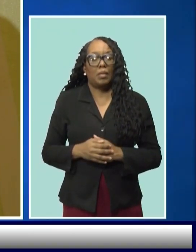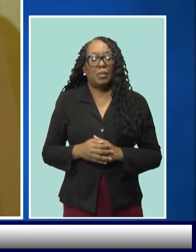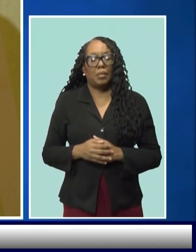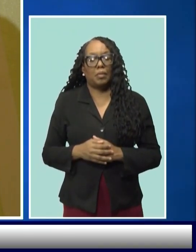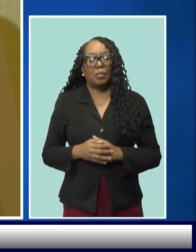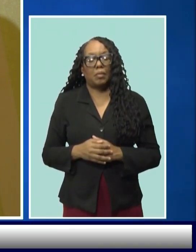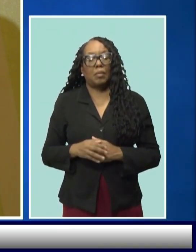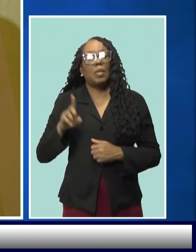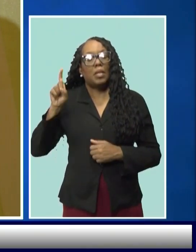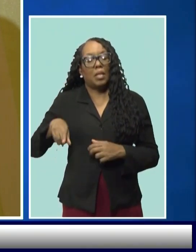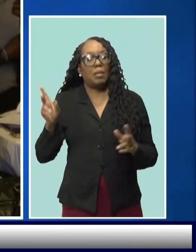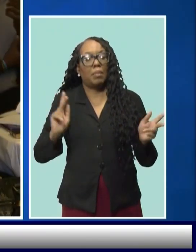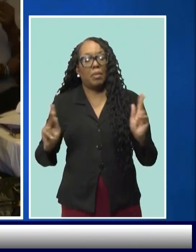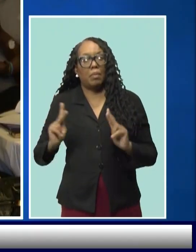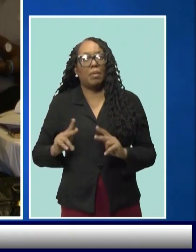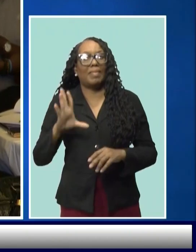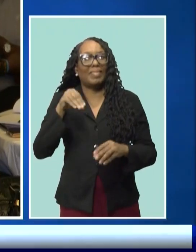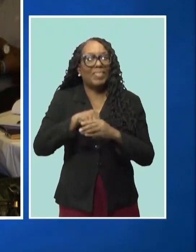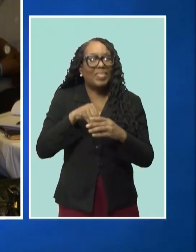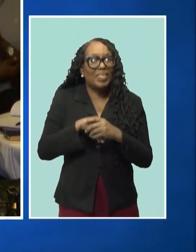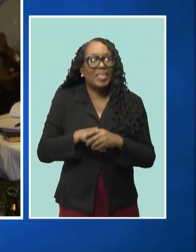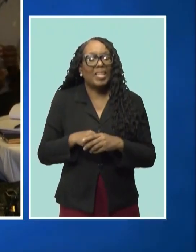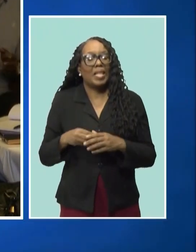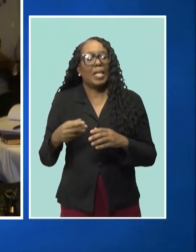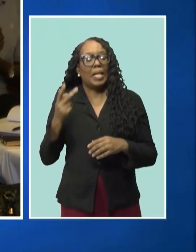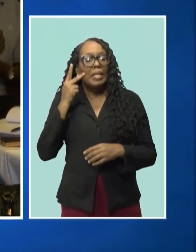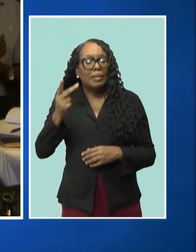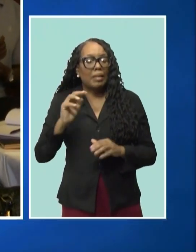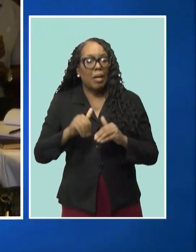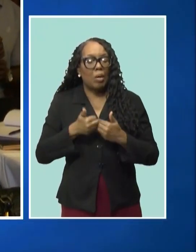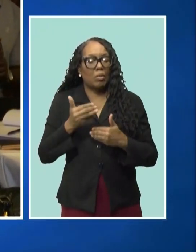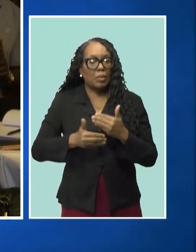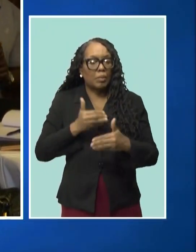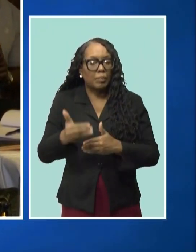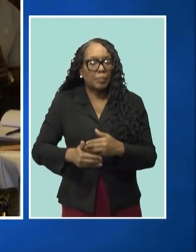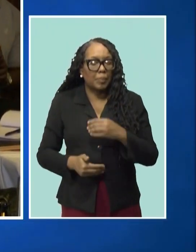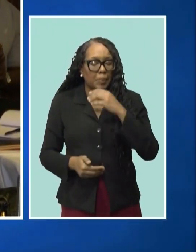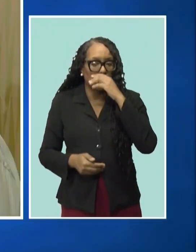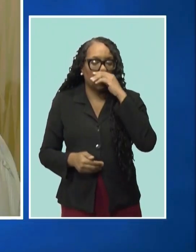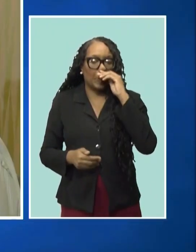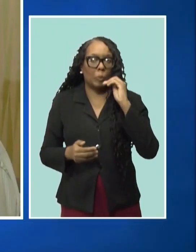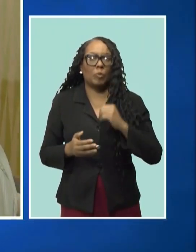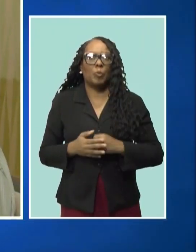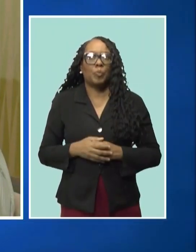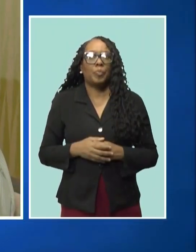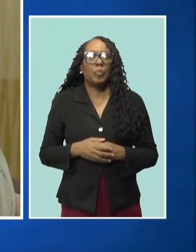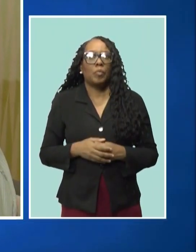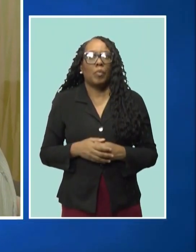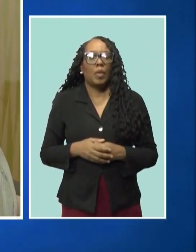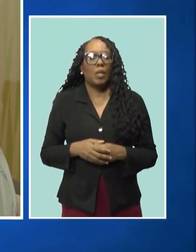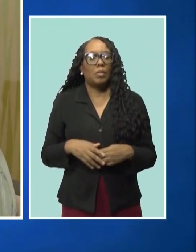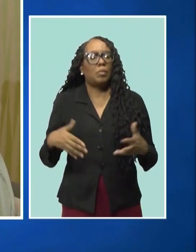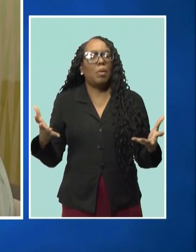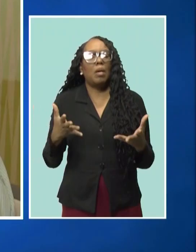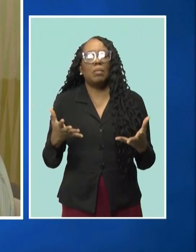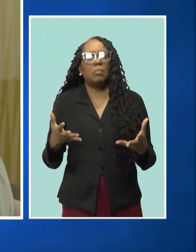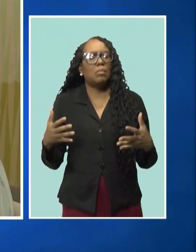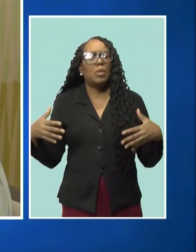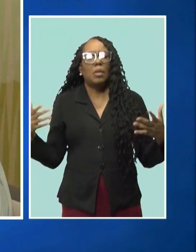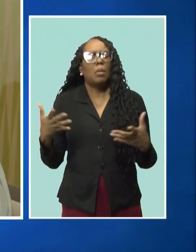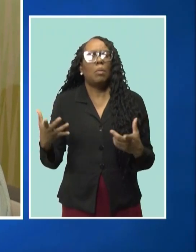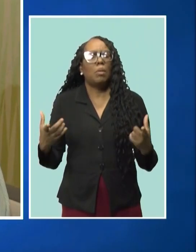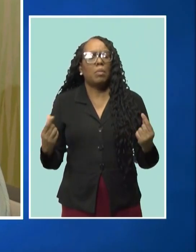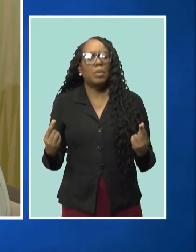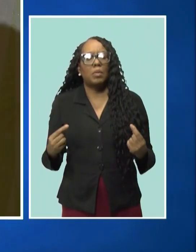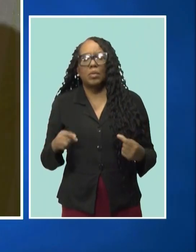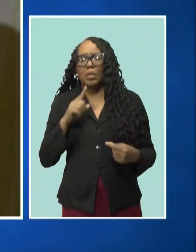to help it to transition rapidly. There have also been some suggestions on what could be done to adopt sustainable practices in the